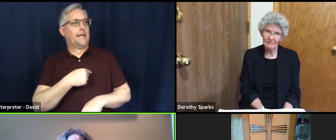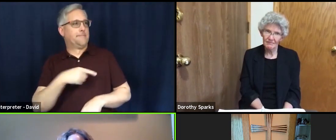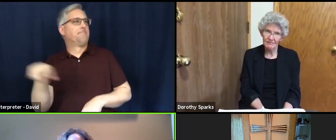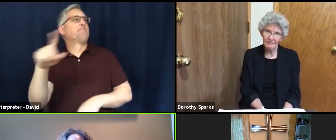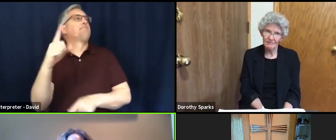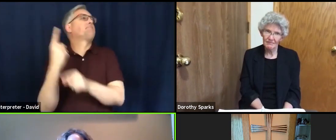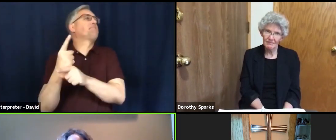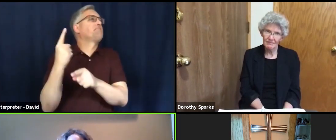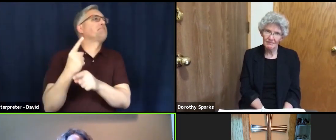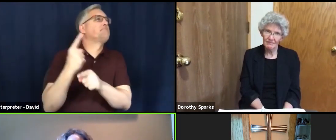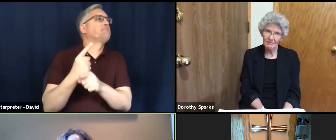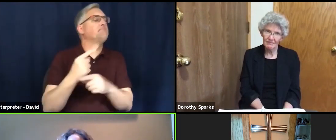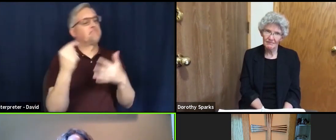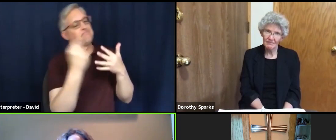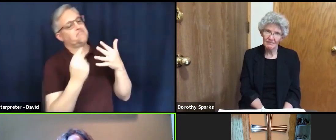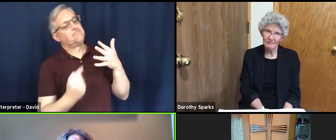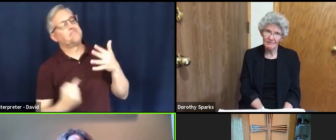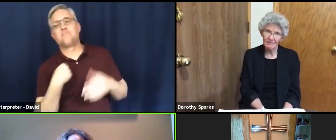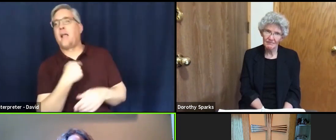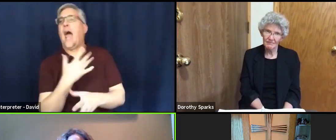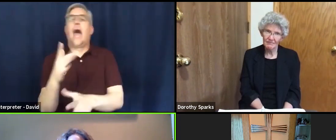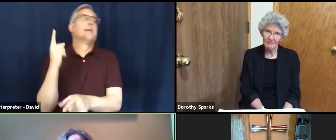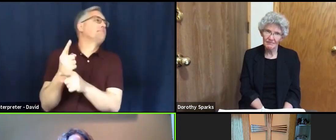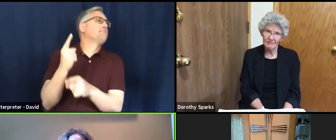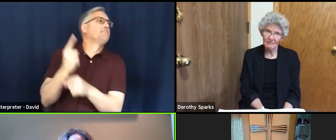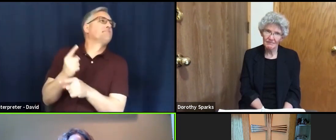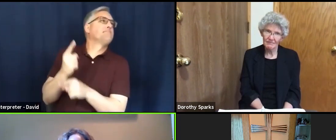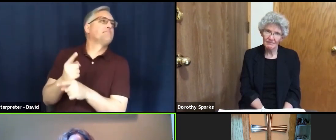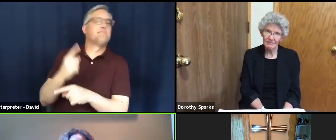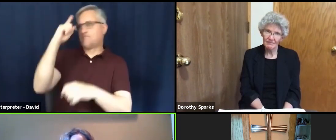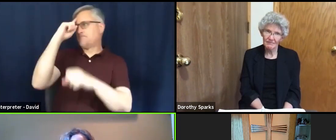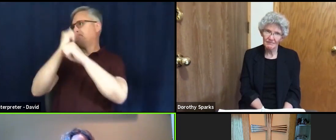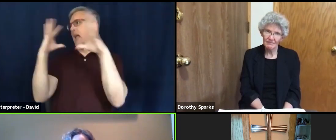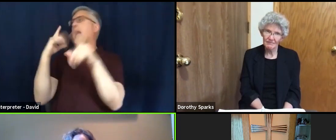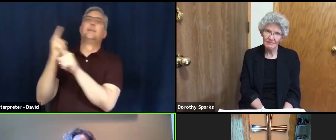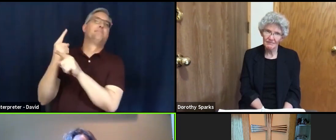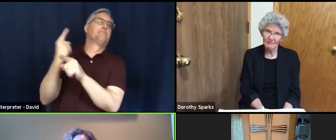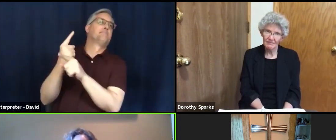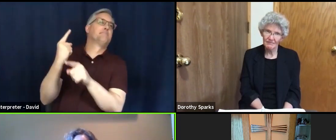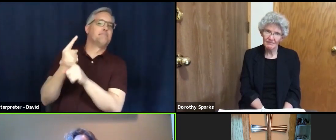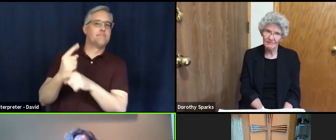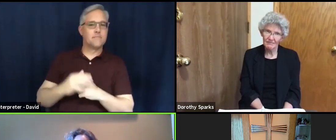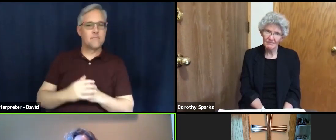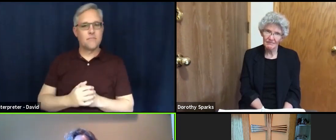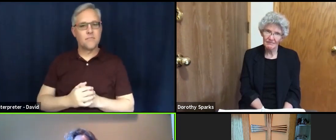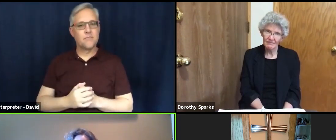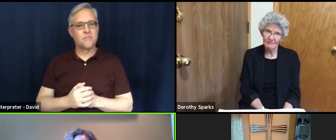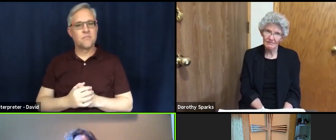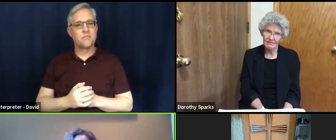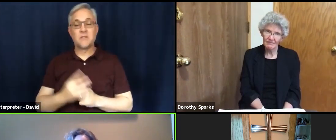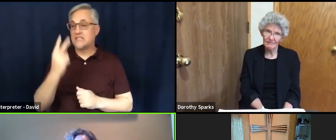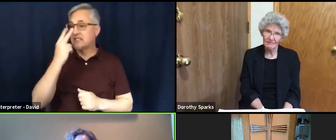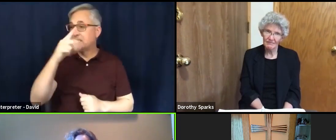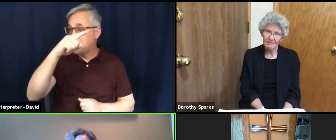We see their skin color and assume all kinds of things about them.